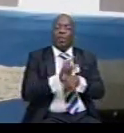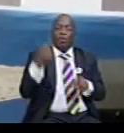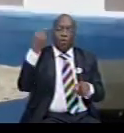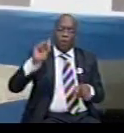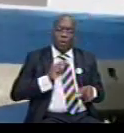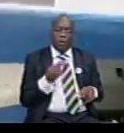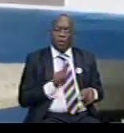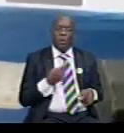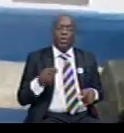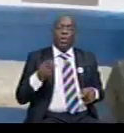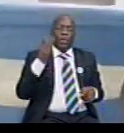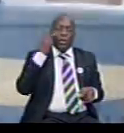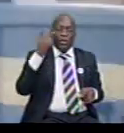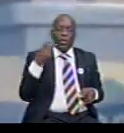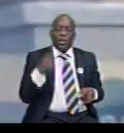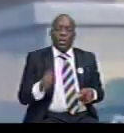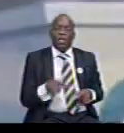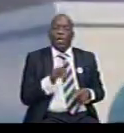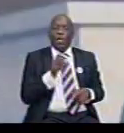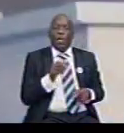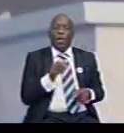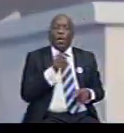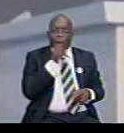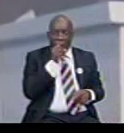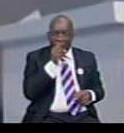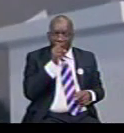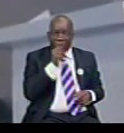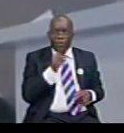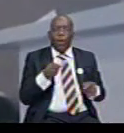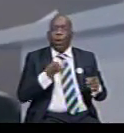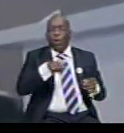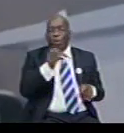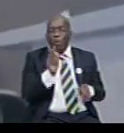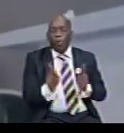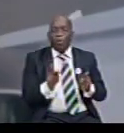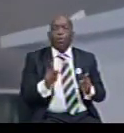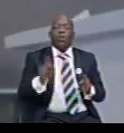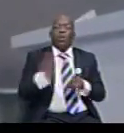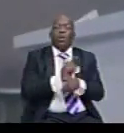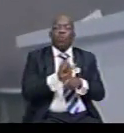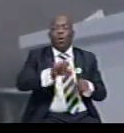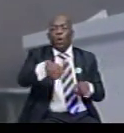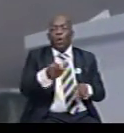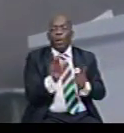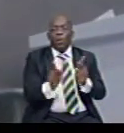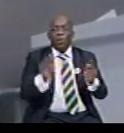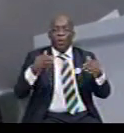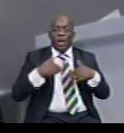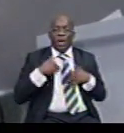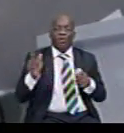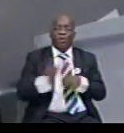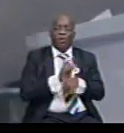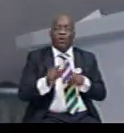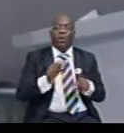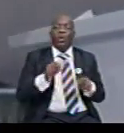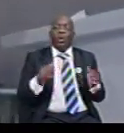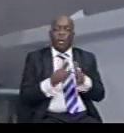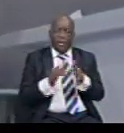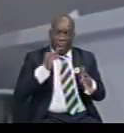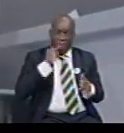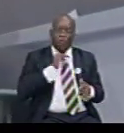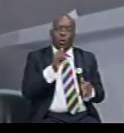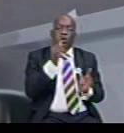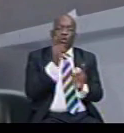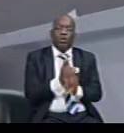look at the microphone and everything. Other people labored. Other people have labored. Well, it's not just us now, but the